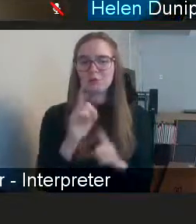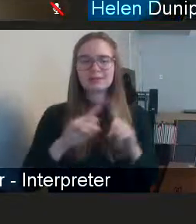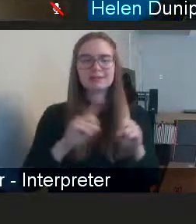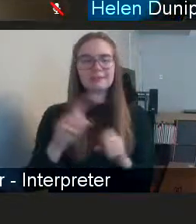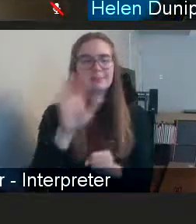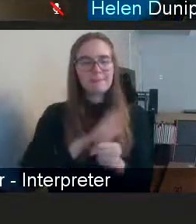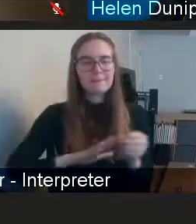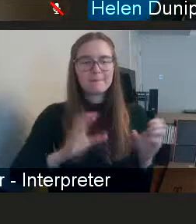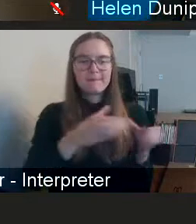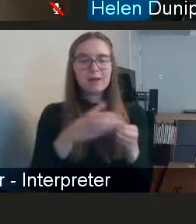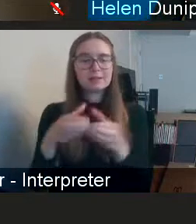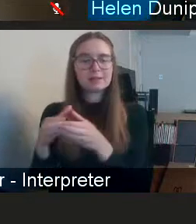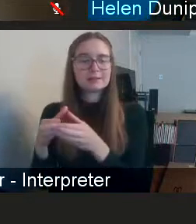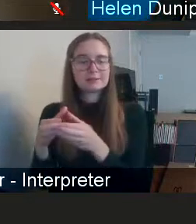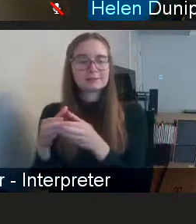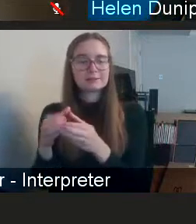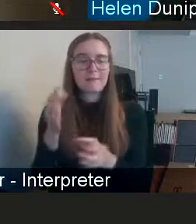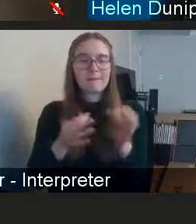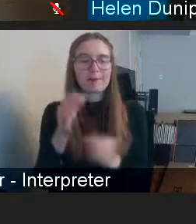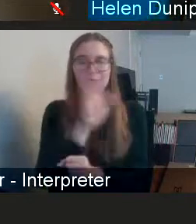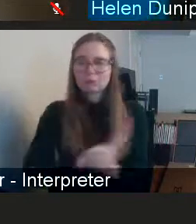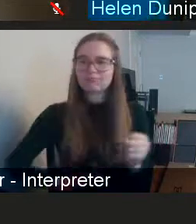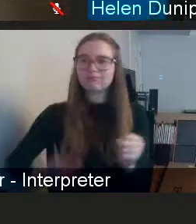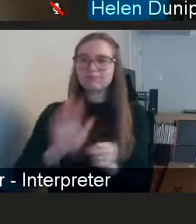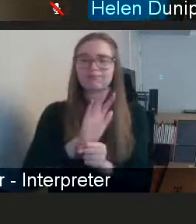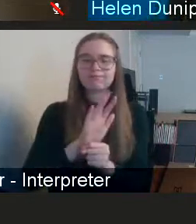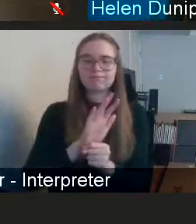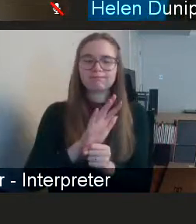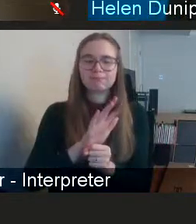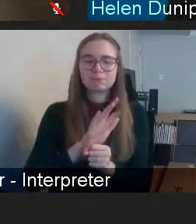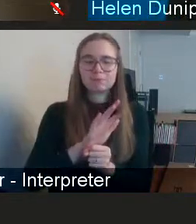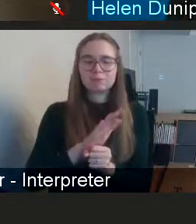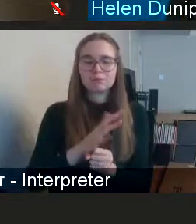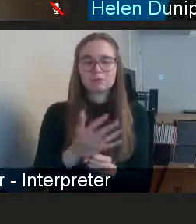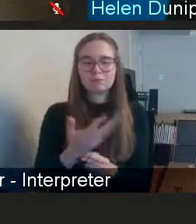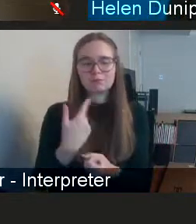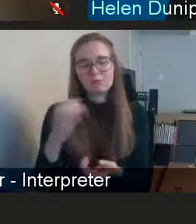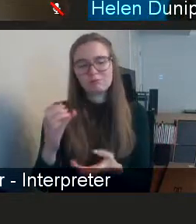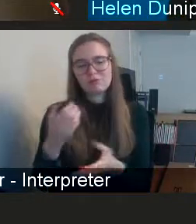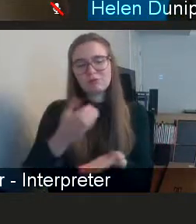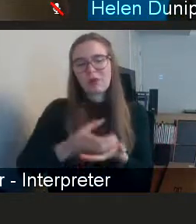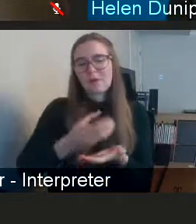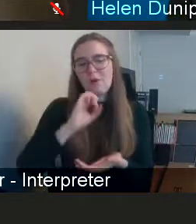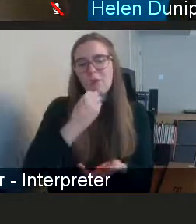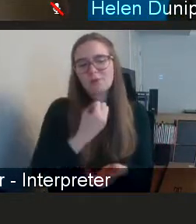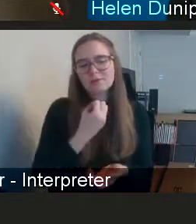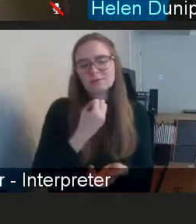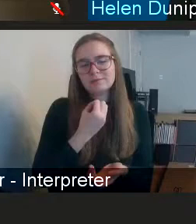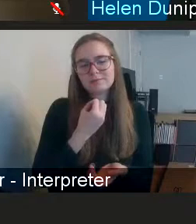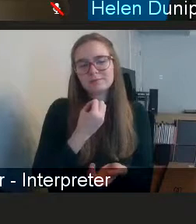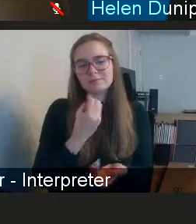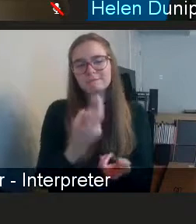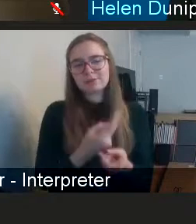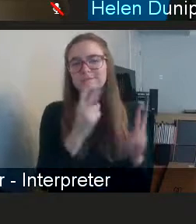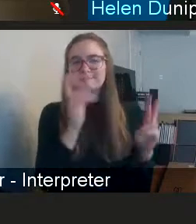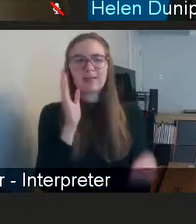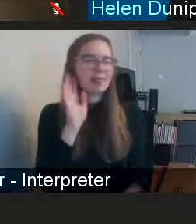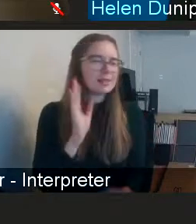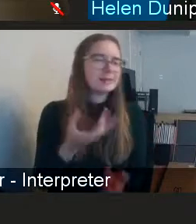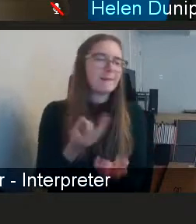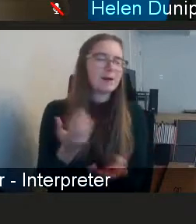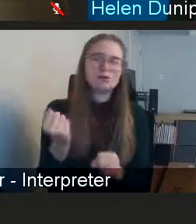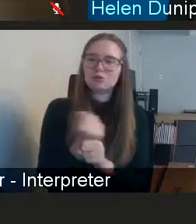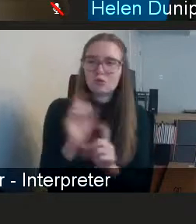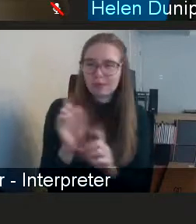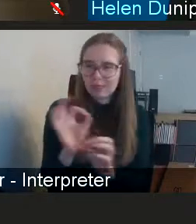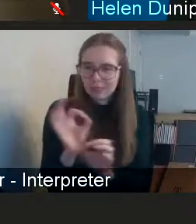would, I think, you know, to be rather uncharitable, would often pay lip service to it. But I think in the recent